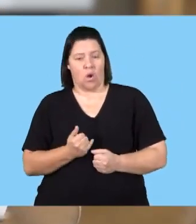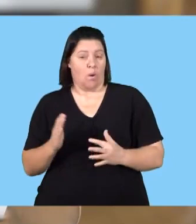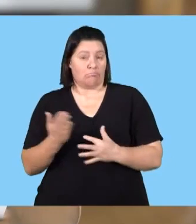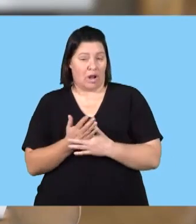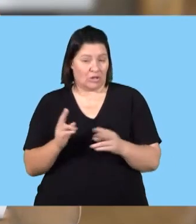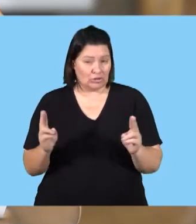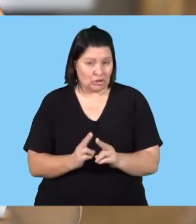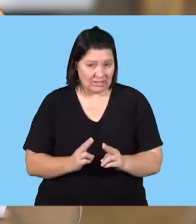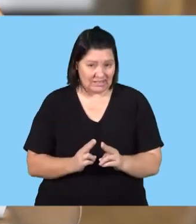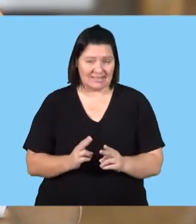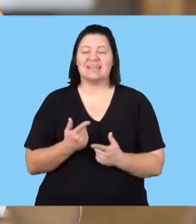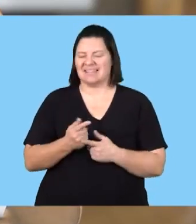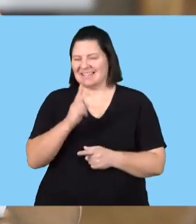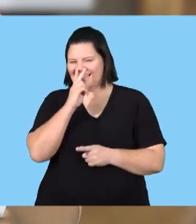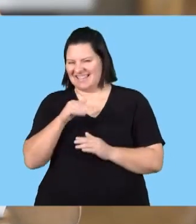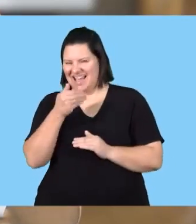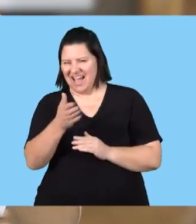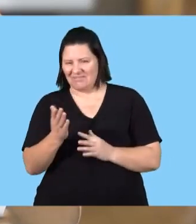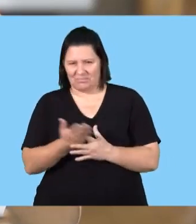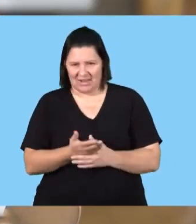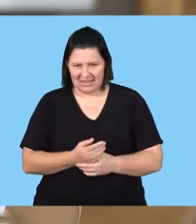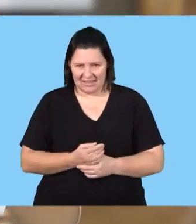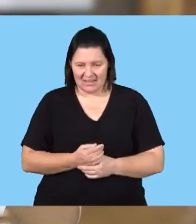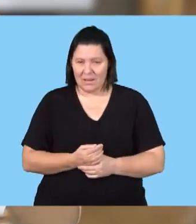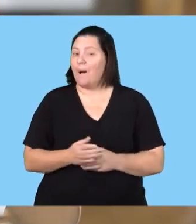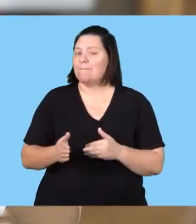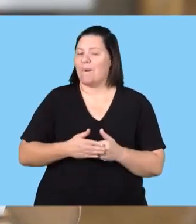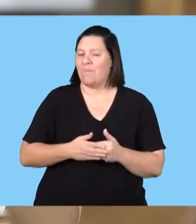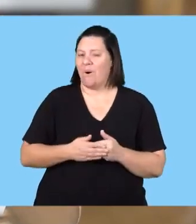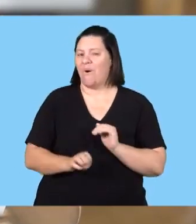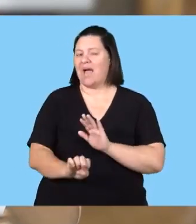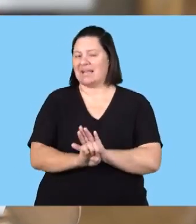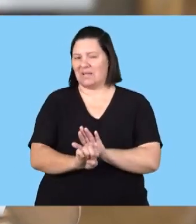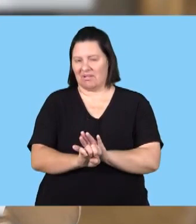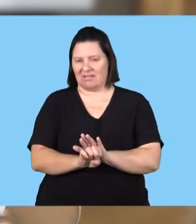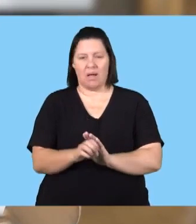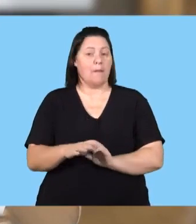want us to go for a short break, and I will see you right after the break with